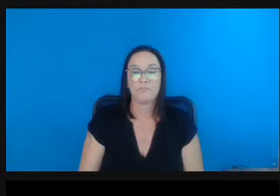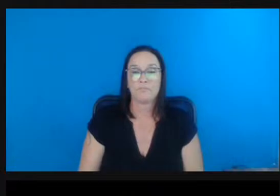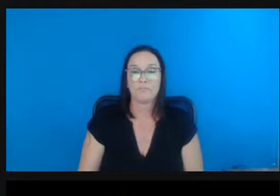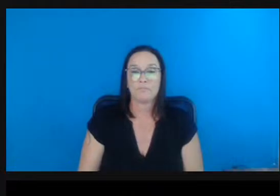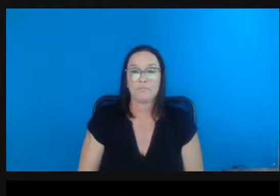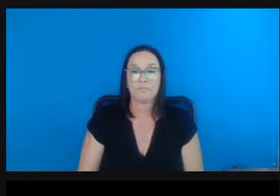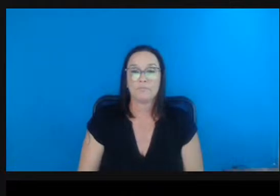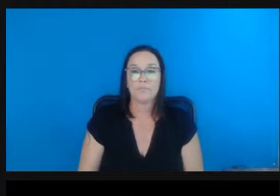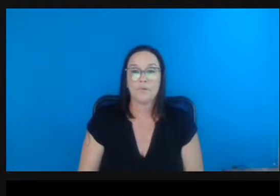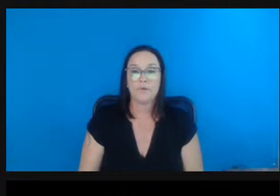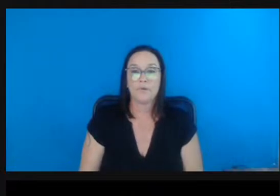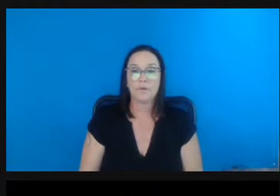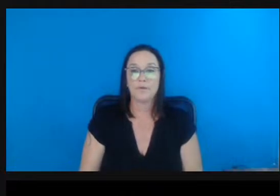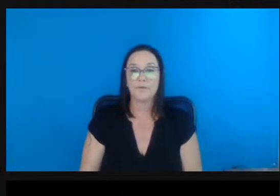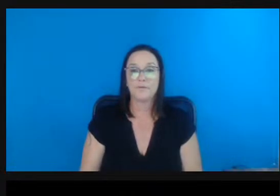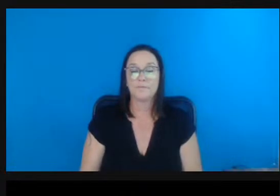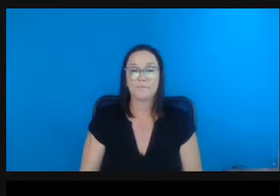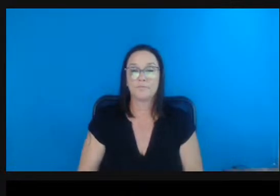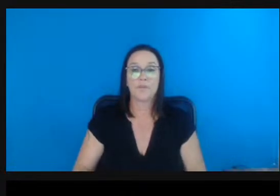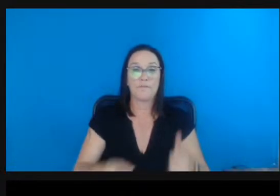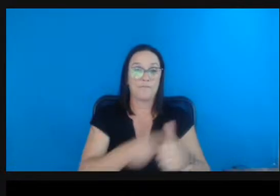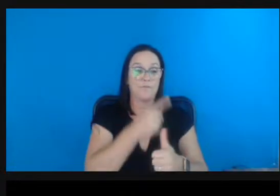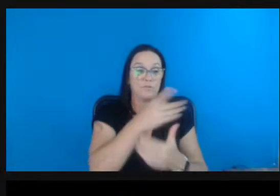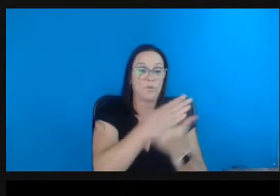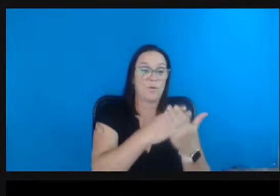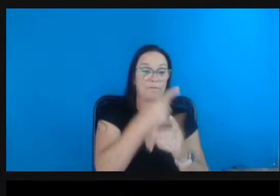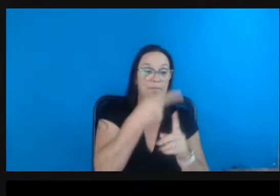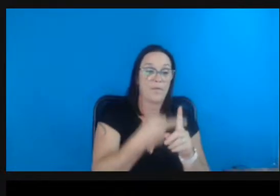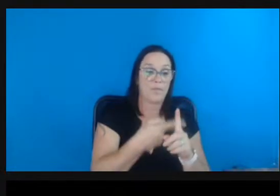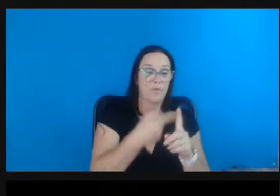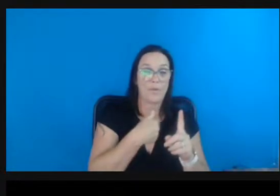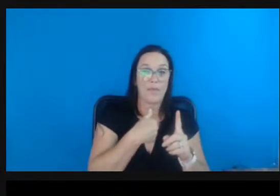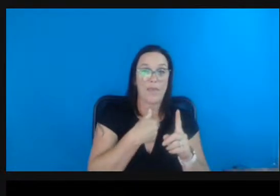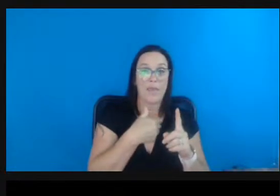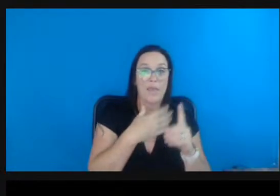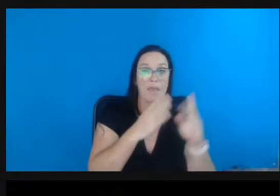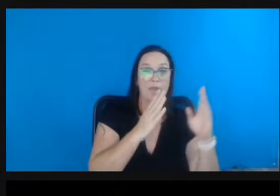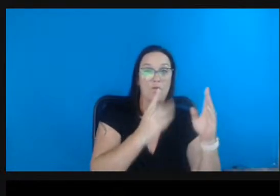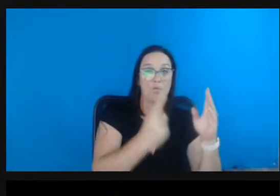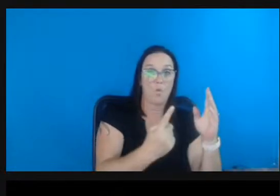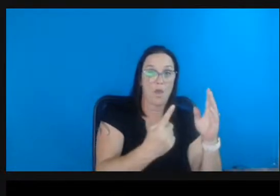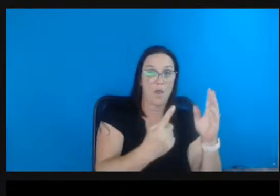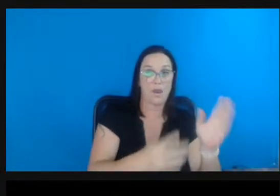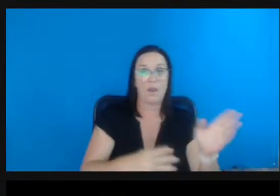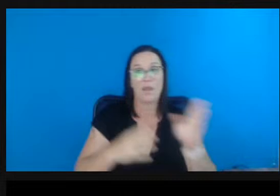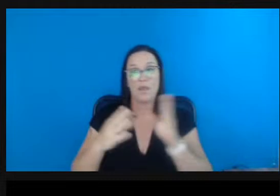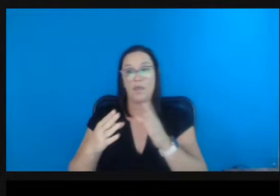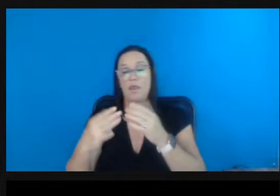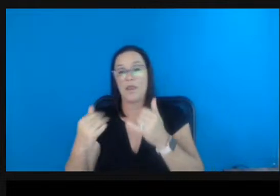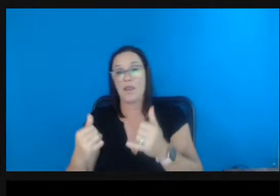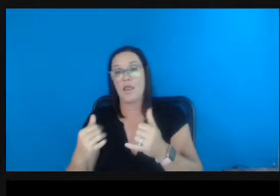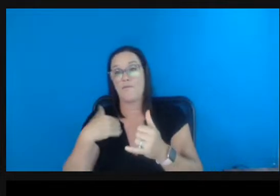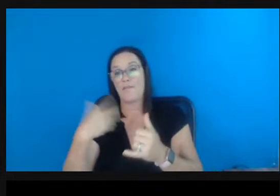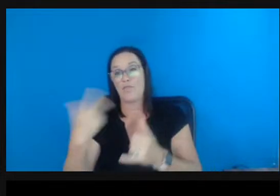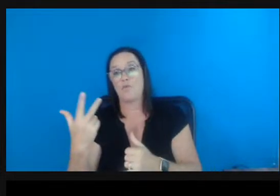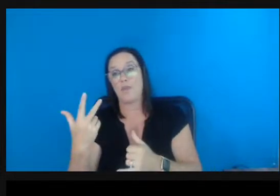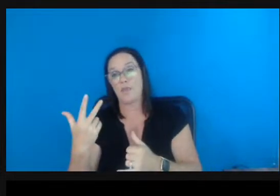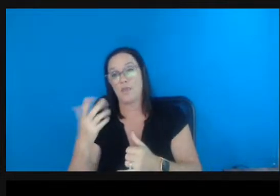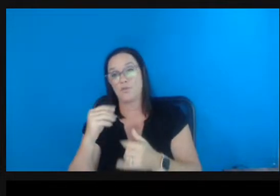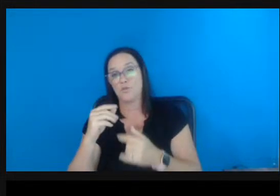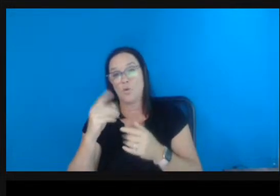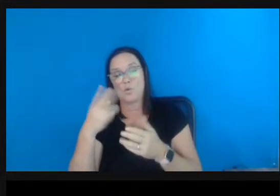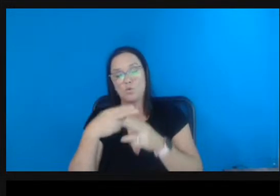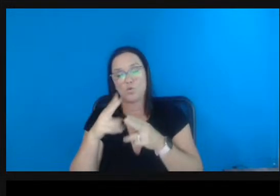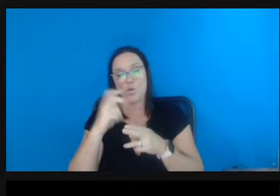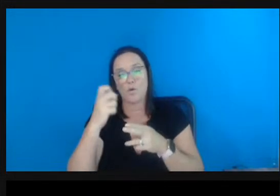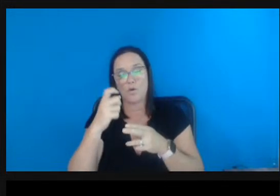is somewhere in here. So the first half of the month, we had one. In the second half, we've had three. There is that shorter cycle I'm talking about that we're seeing now.